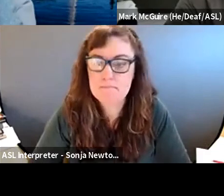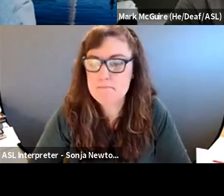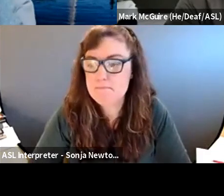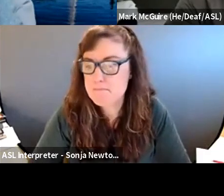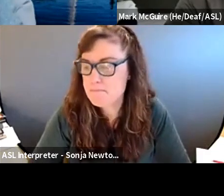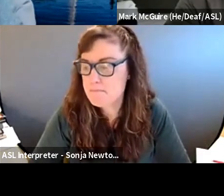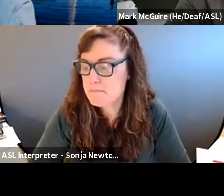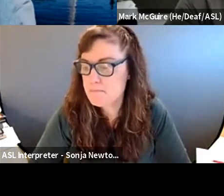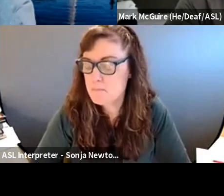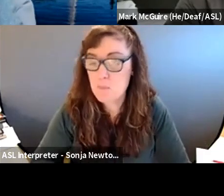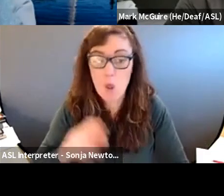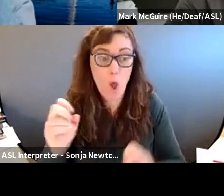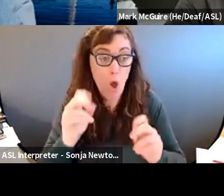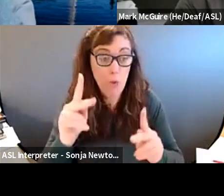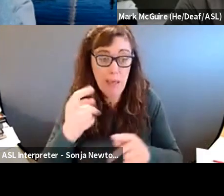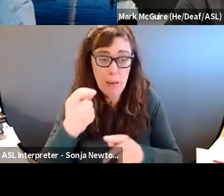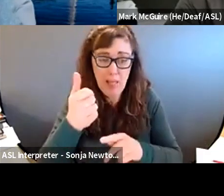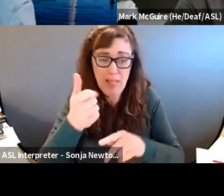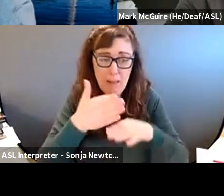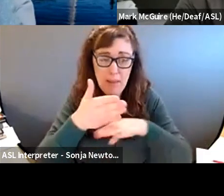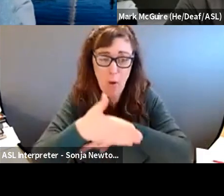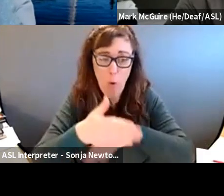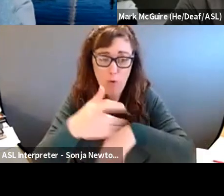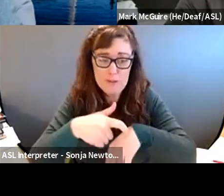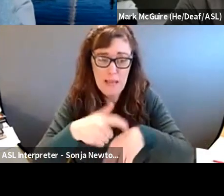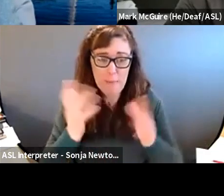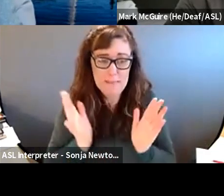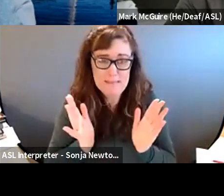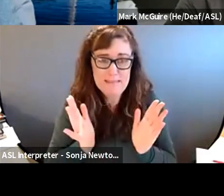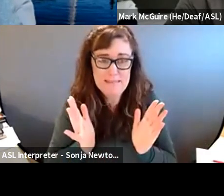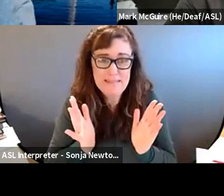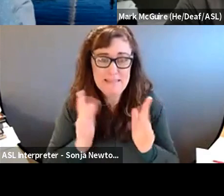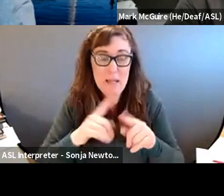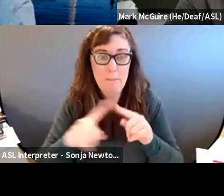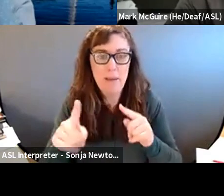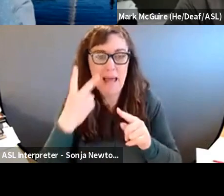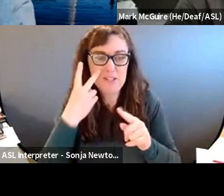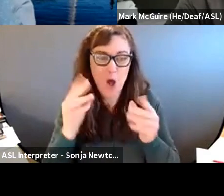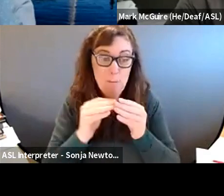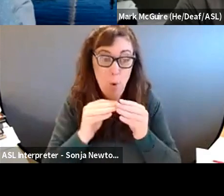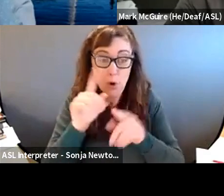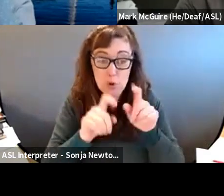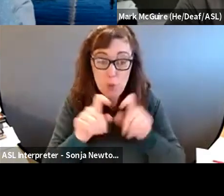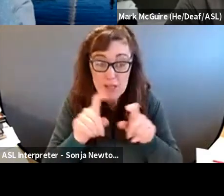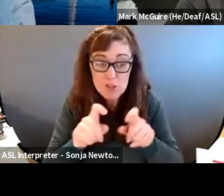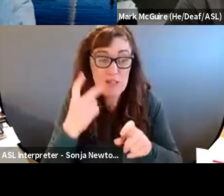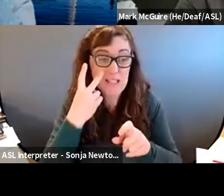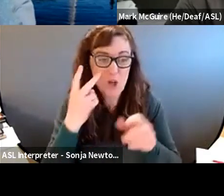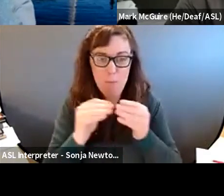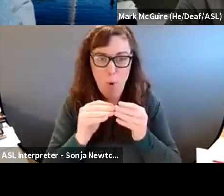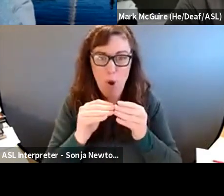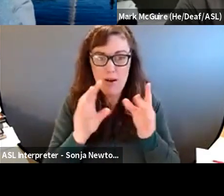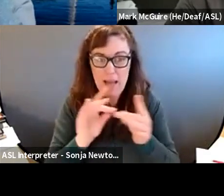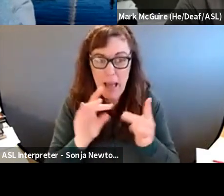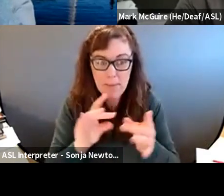Okay, so we are a little bit over time now. I did see some more like questions or comments, so I'm just gonna shoot that